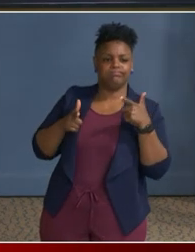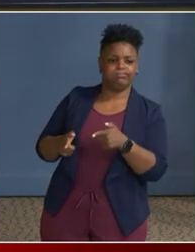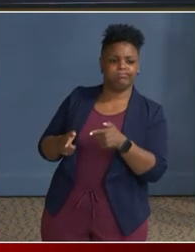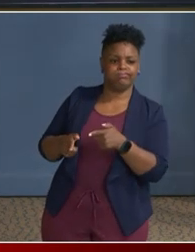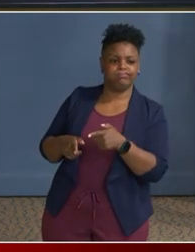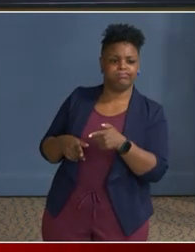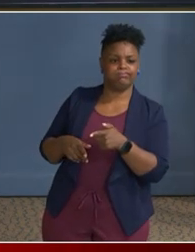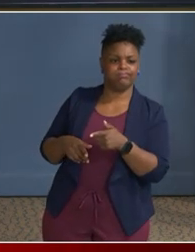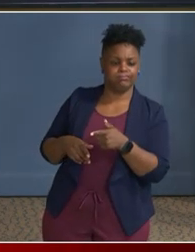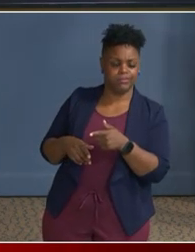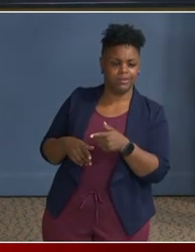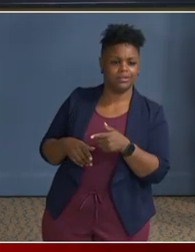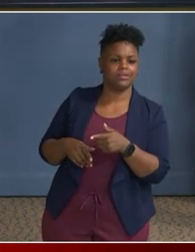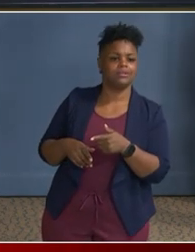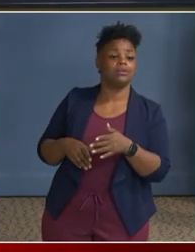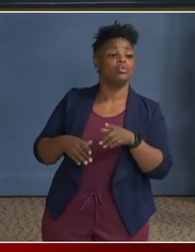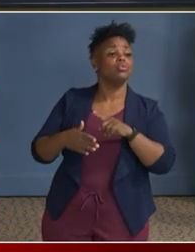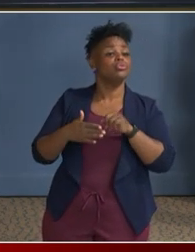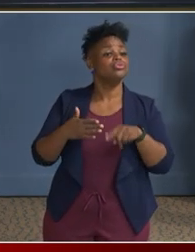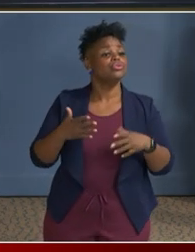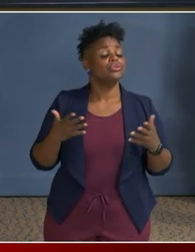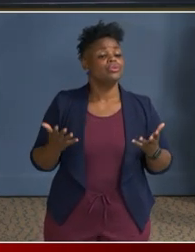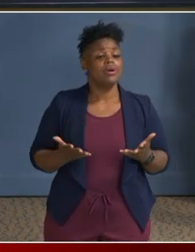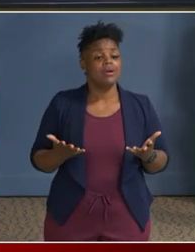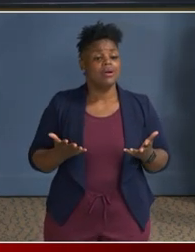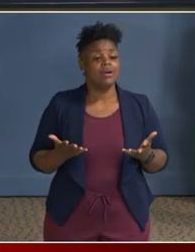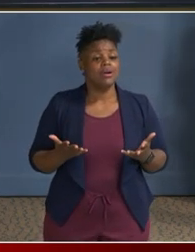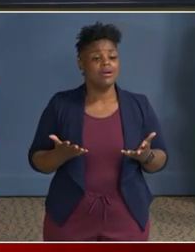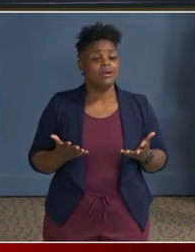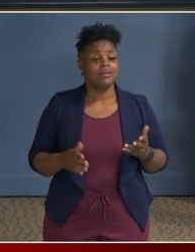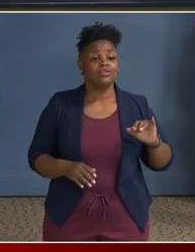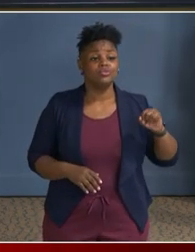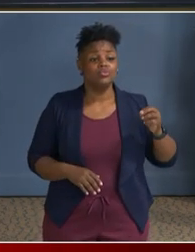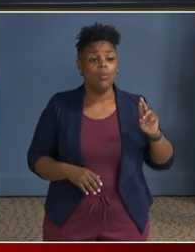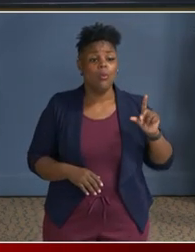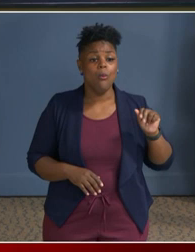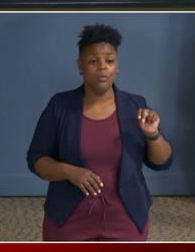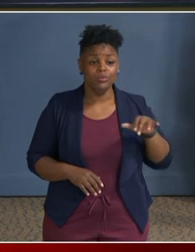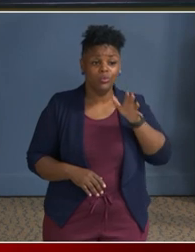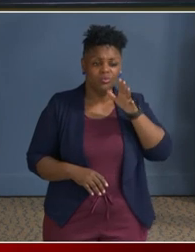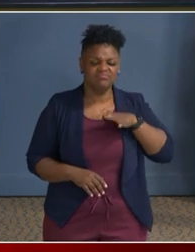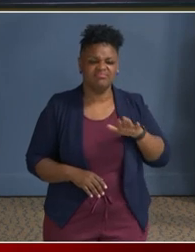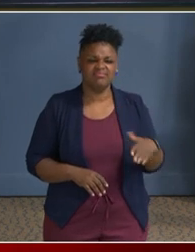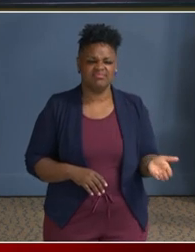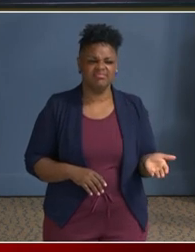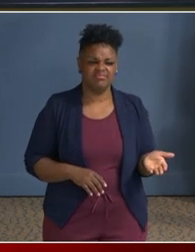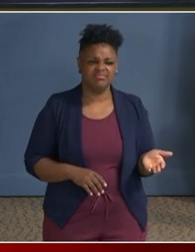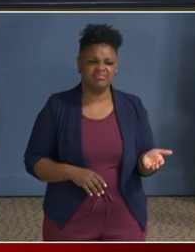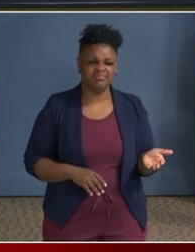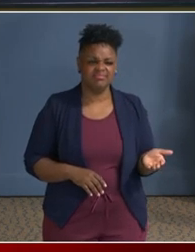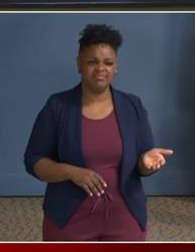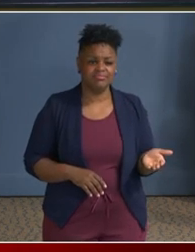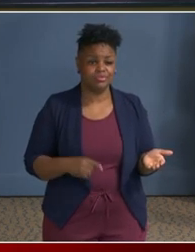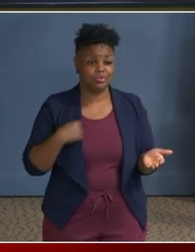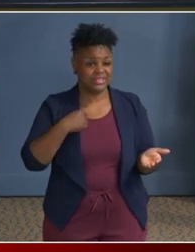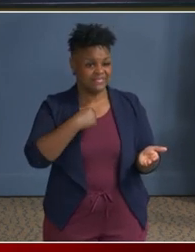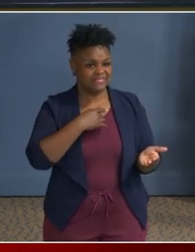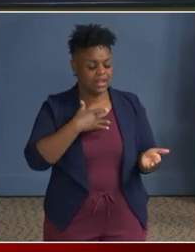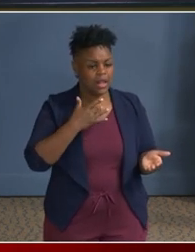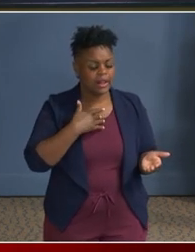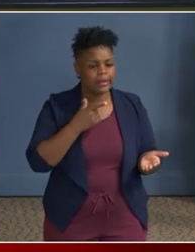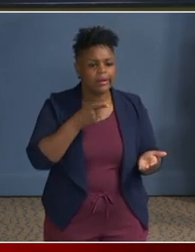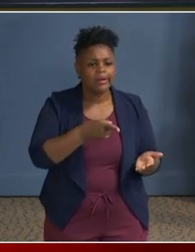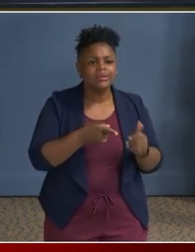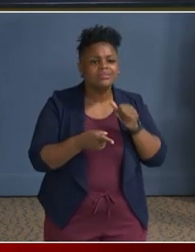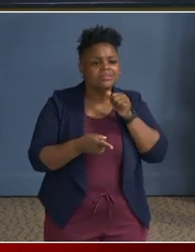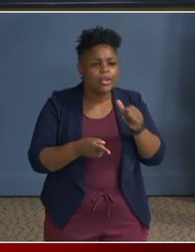and as a result of that shooting, Jordan lost her life. We believe that Jordan was not the intended target